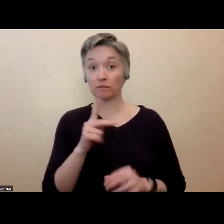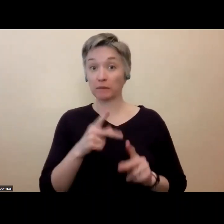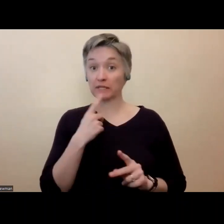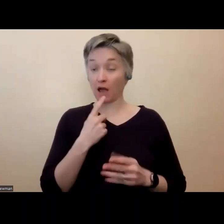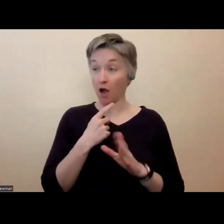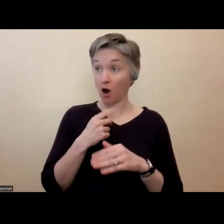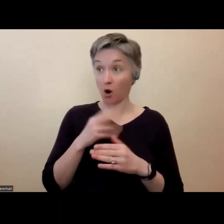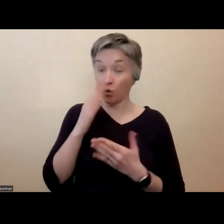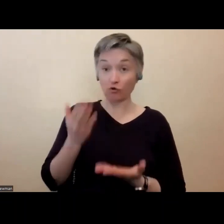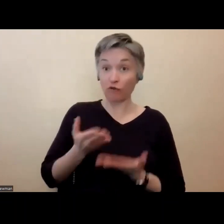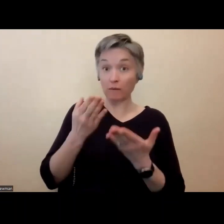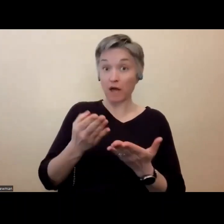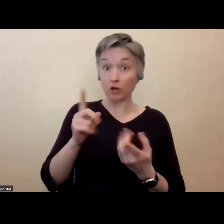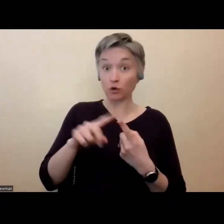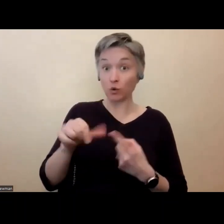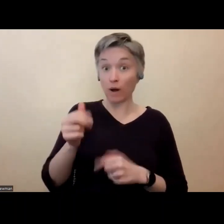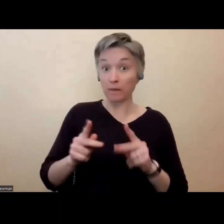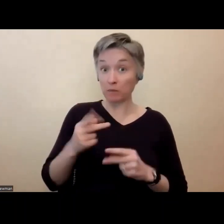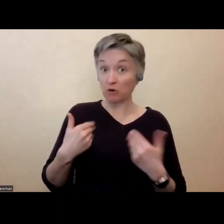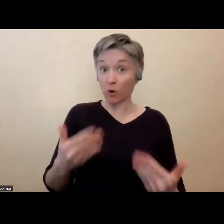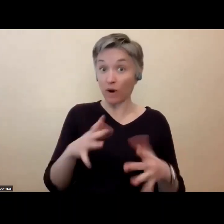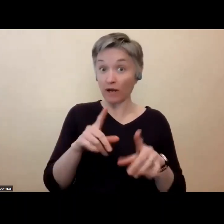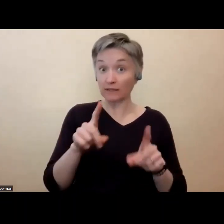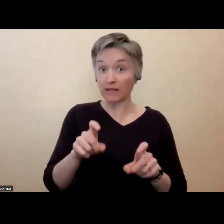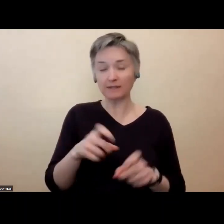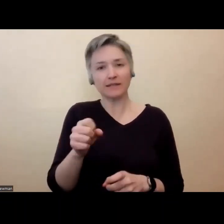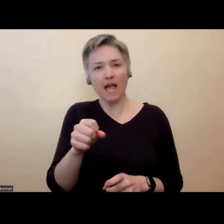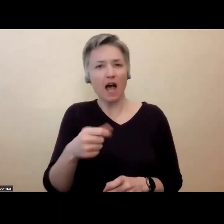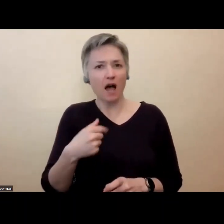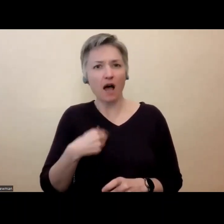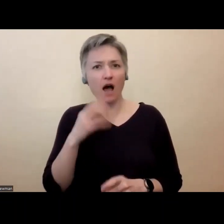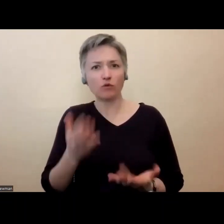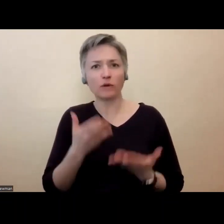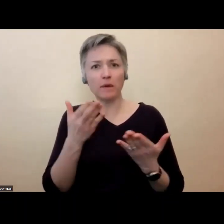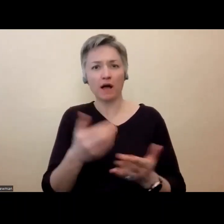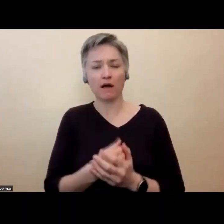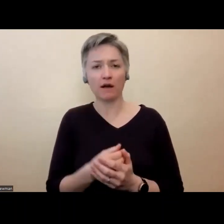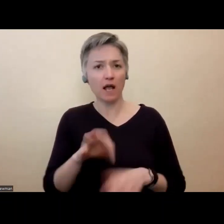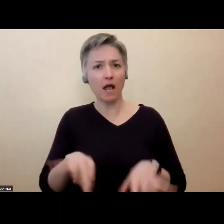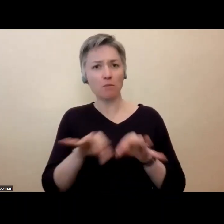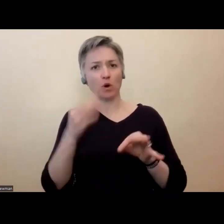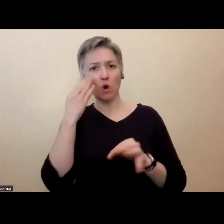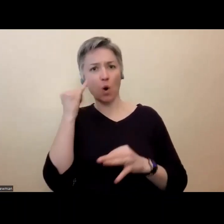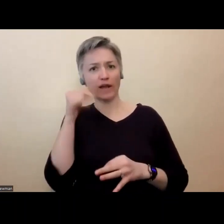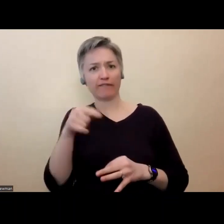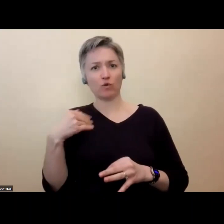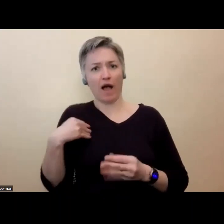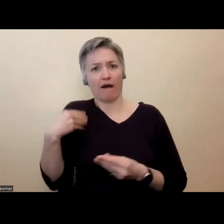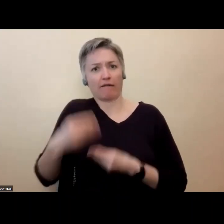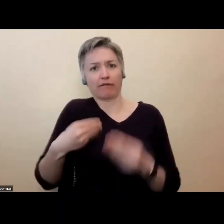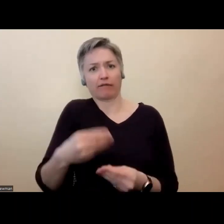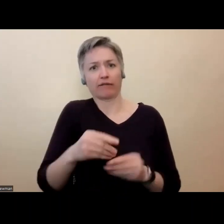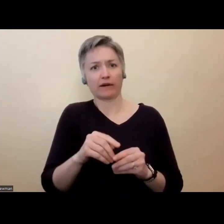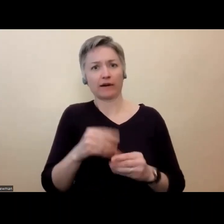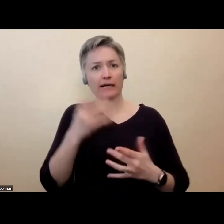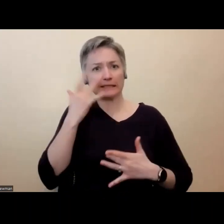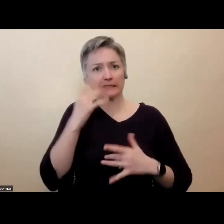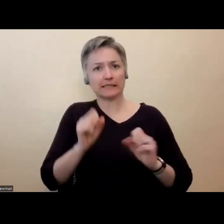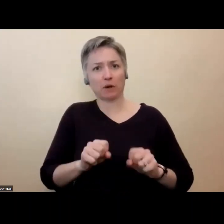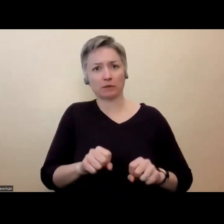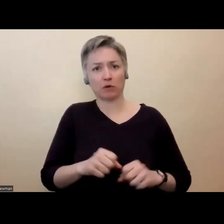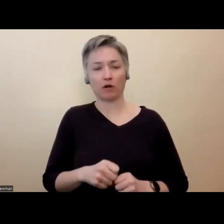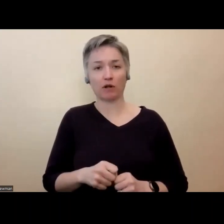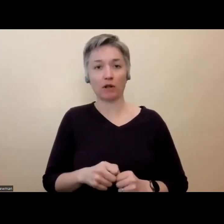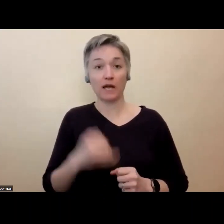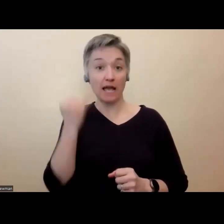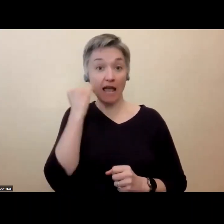know whether you have a genetic disease or not. Even if you don't, and in my case where you have a lot of polyps, you need to know what to do with that